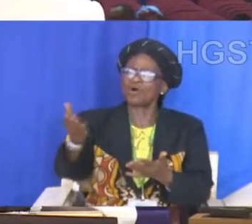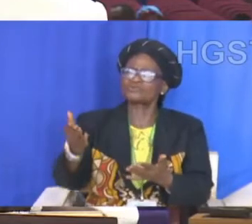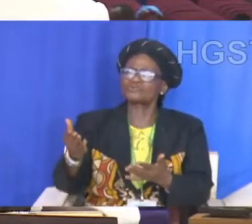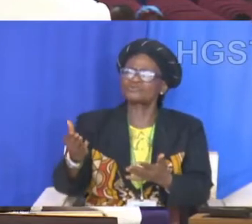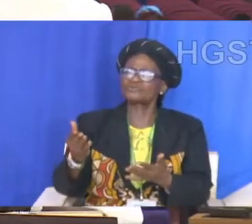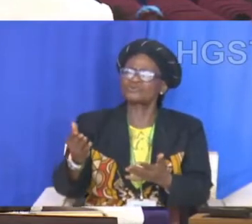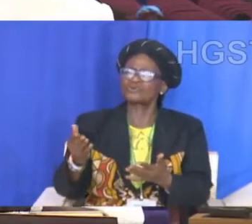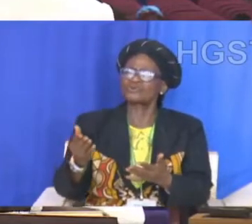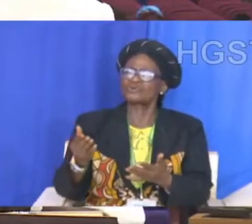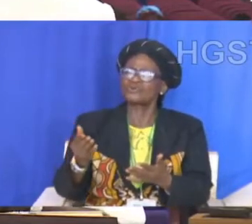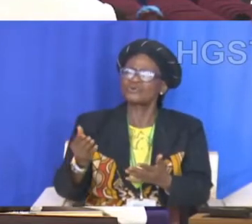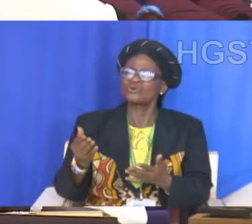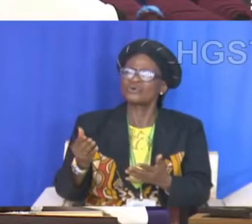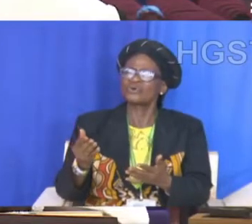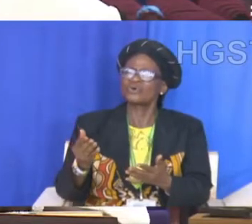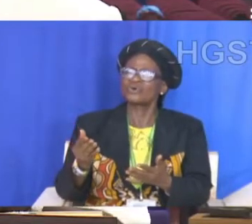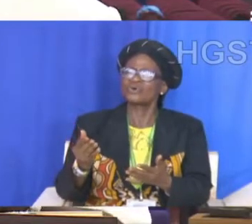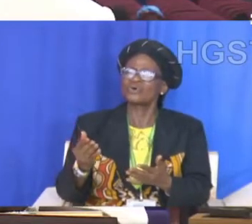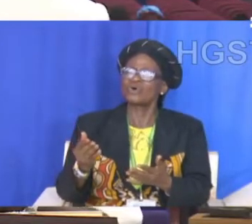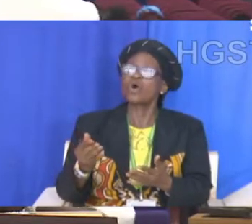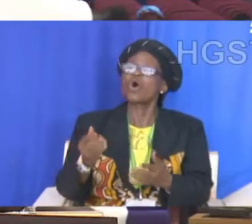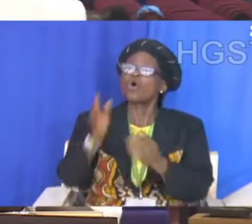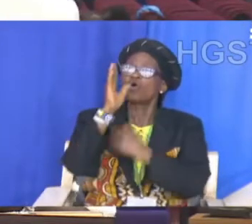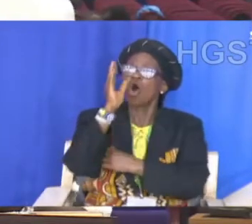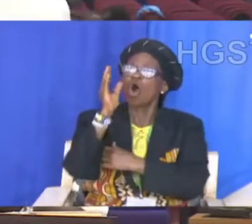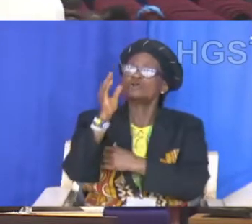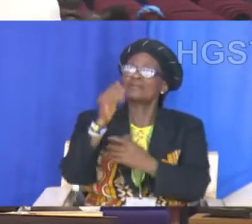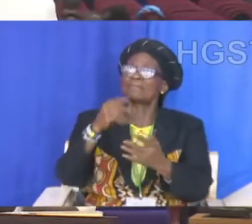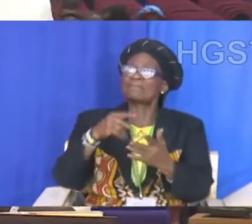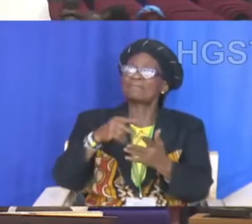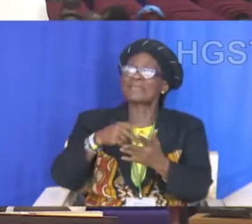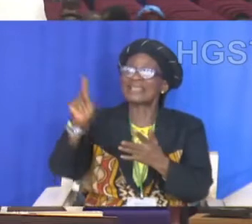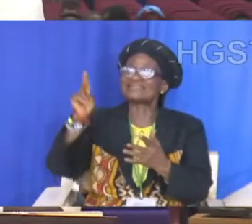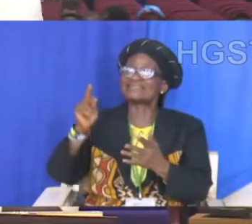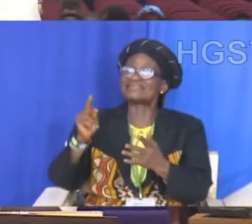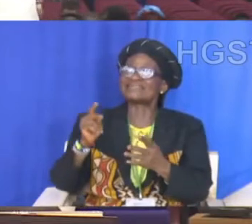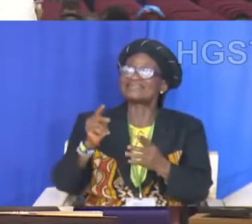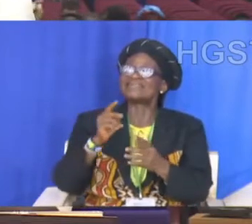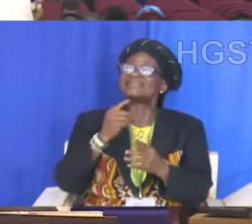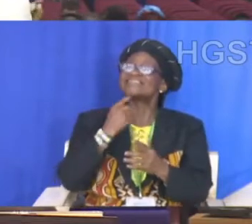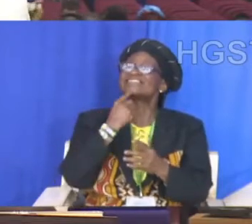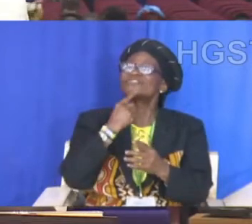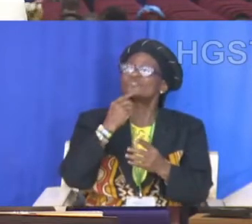Oh, God paid a serious price to buy you.